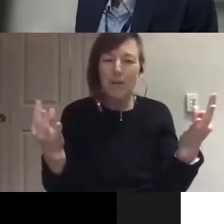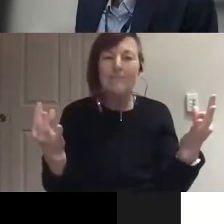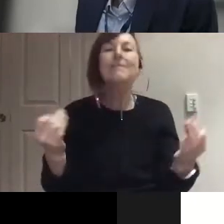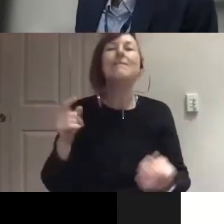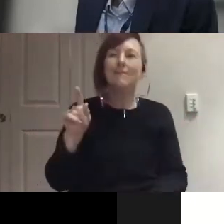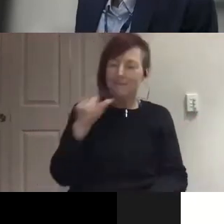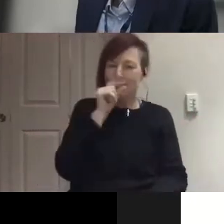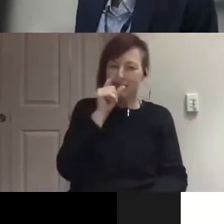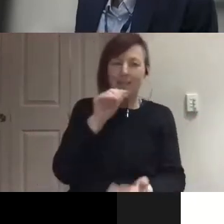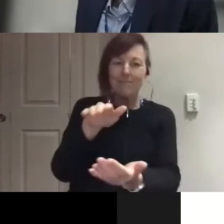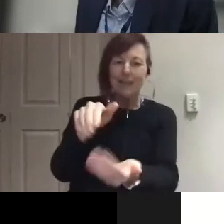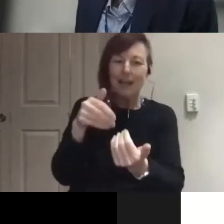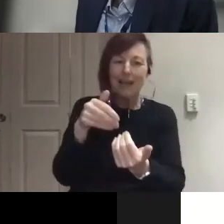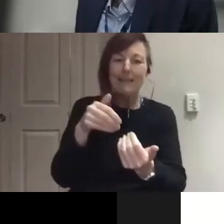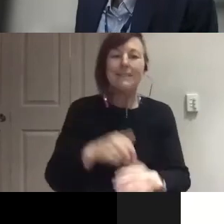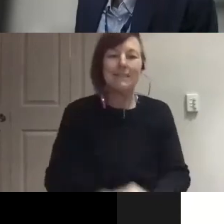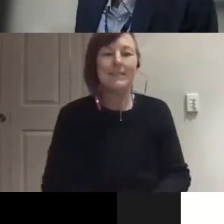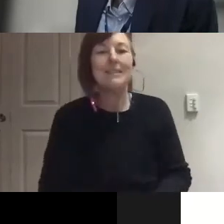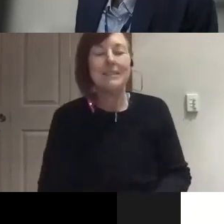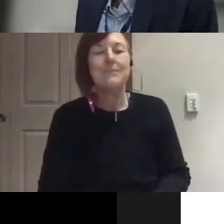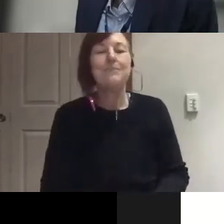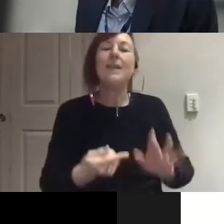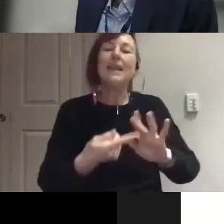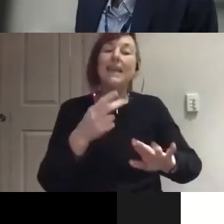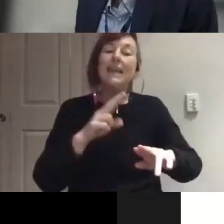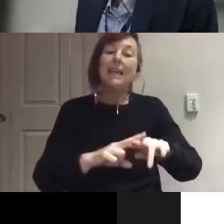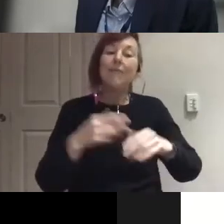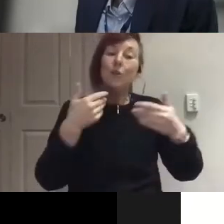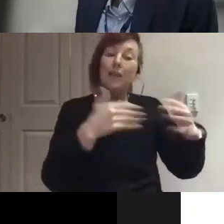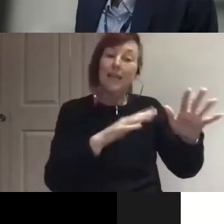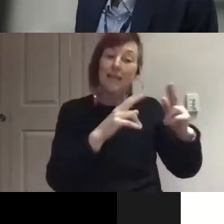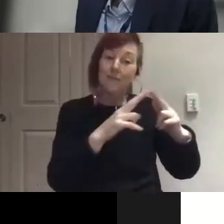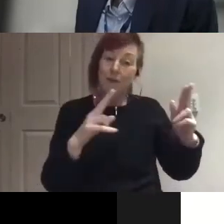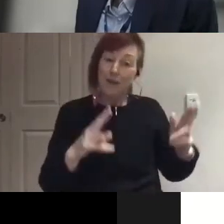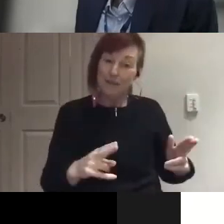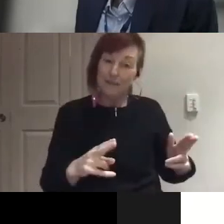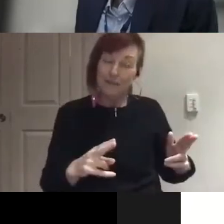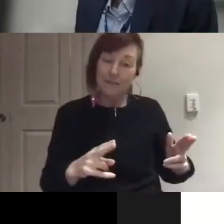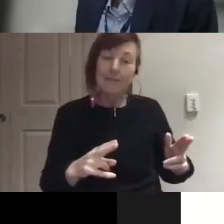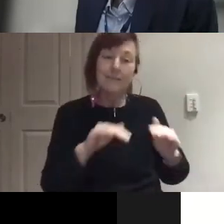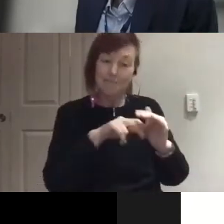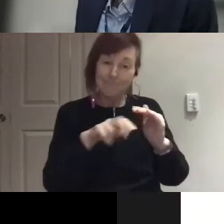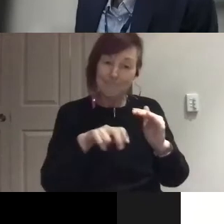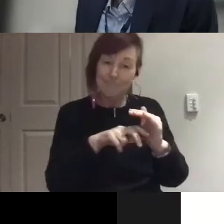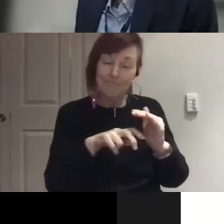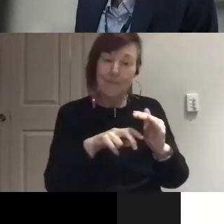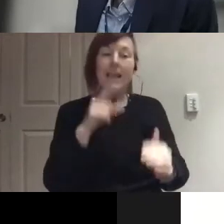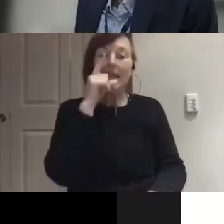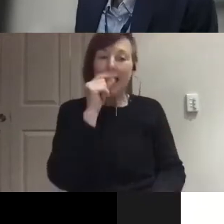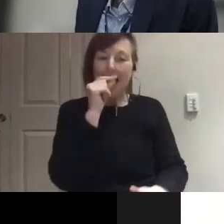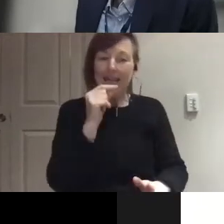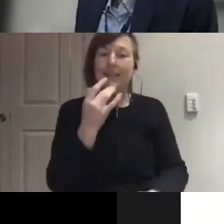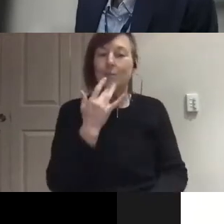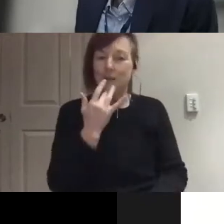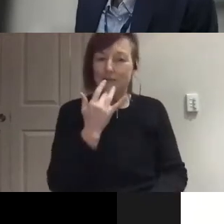leave your premises except to get tested, or in an emergency such as fire, serious medical